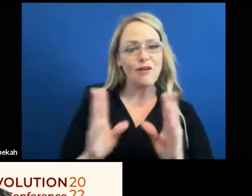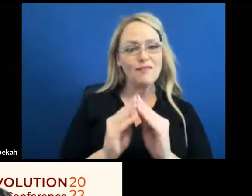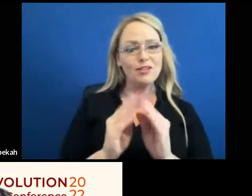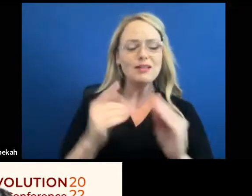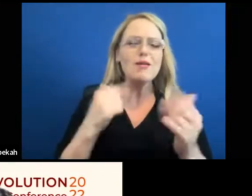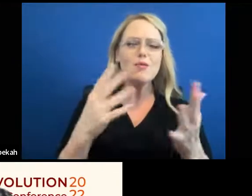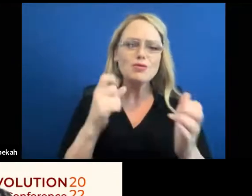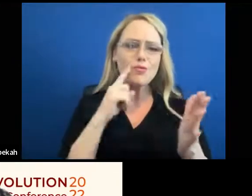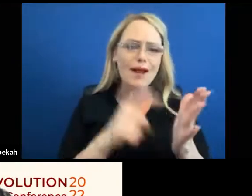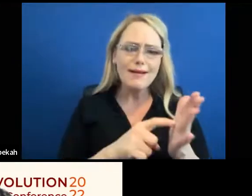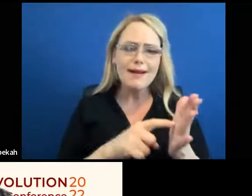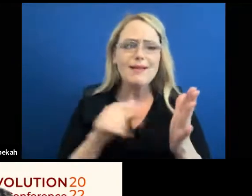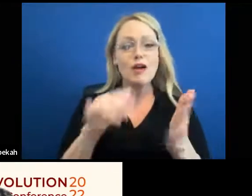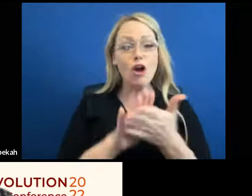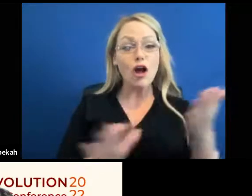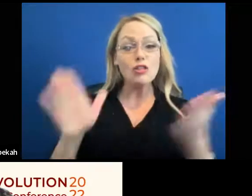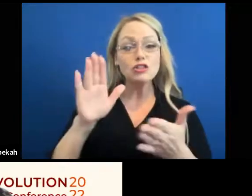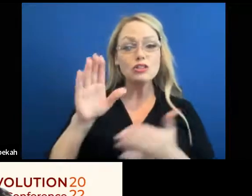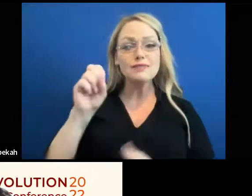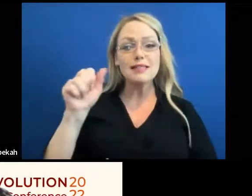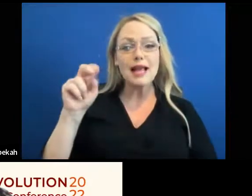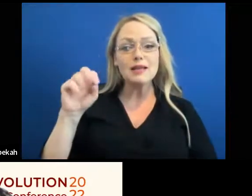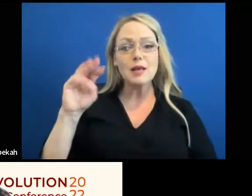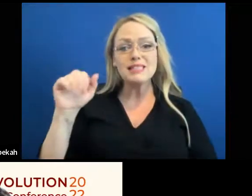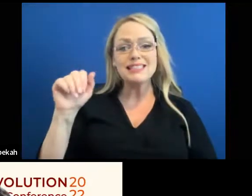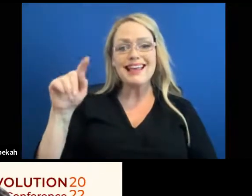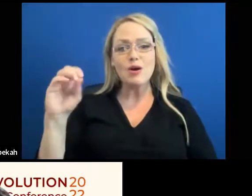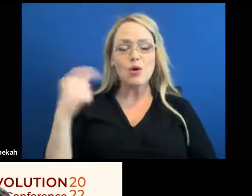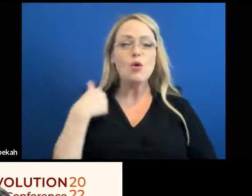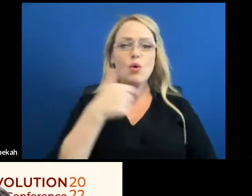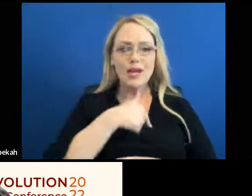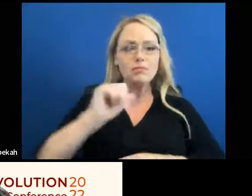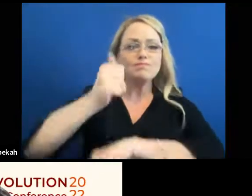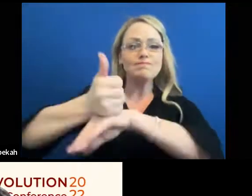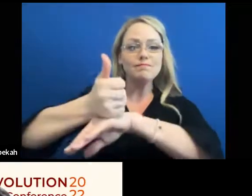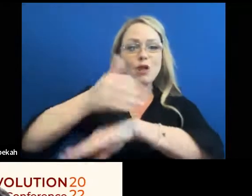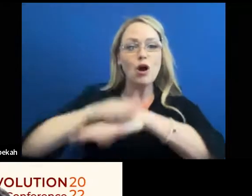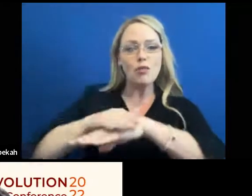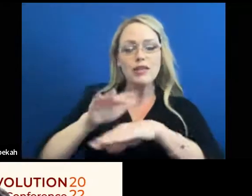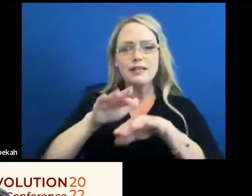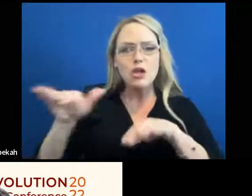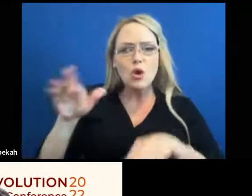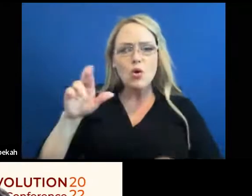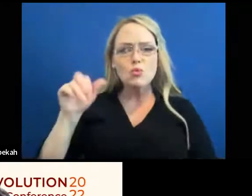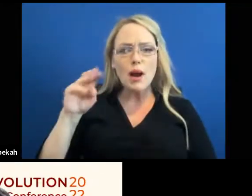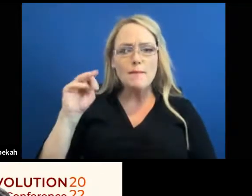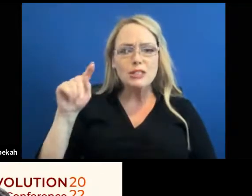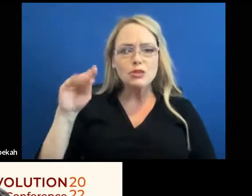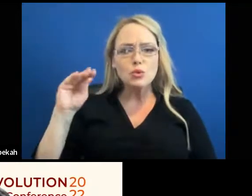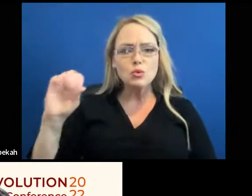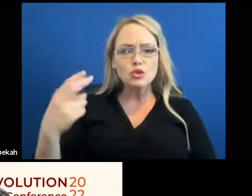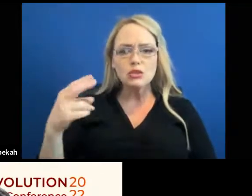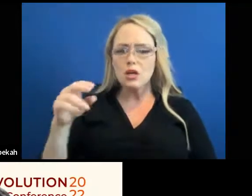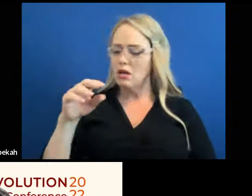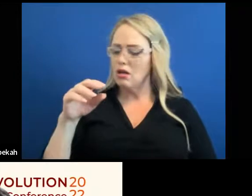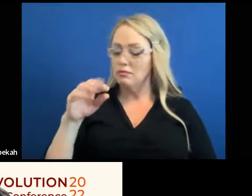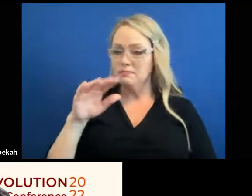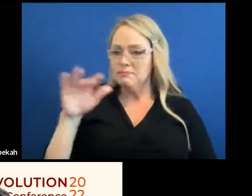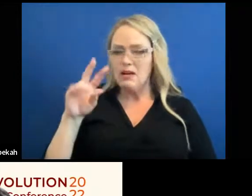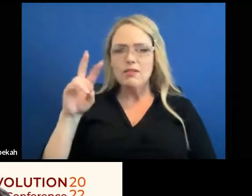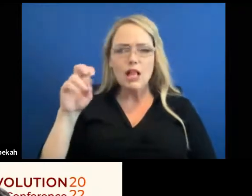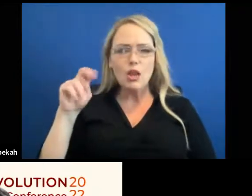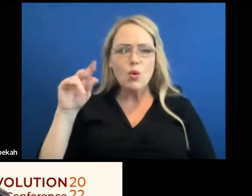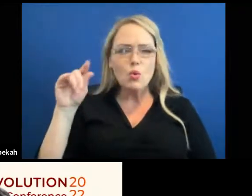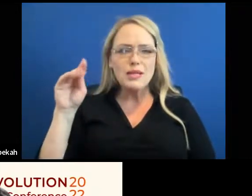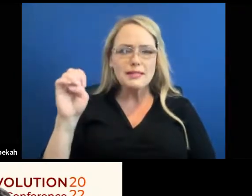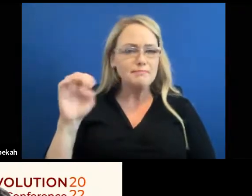the College of San Mateo sits on the unceded territory of the Ramaytush Ohlone, the original peoples of the San Francisco